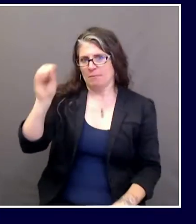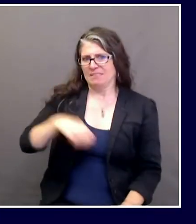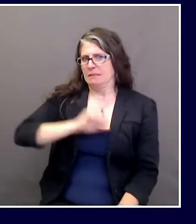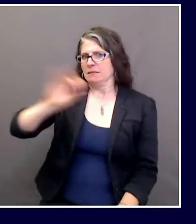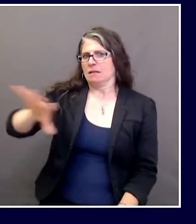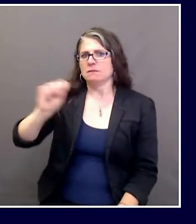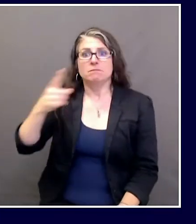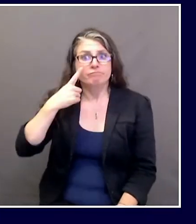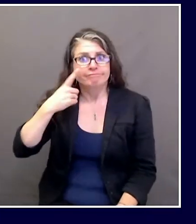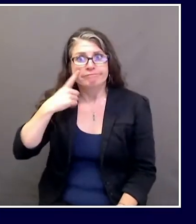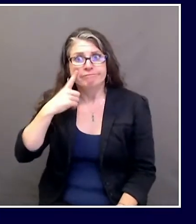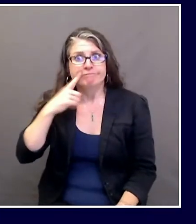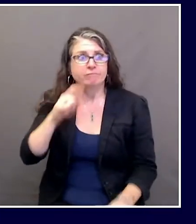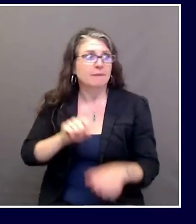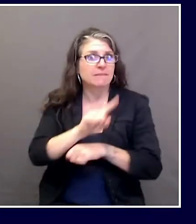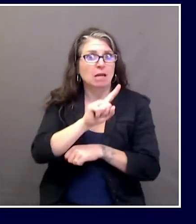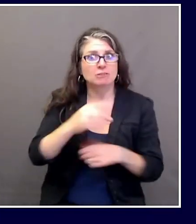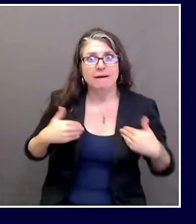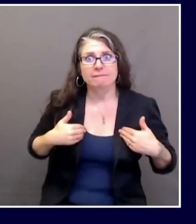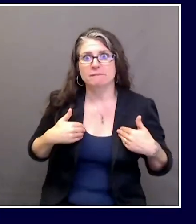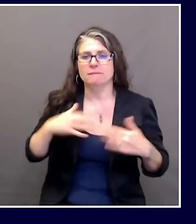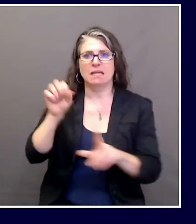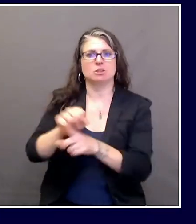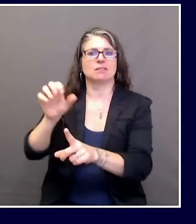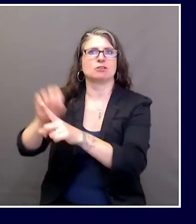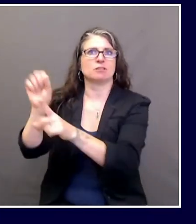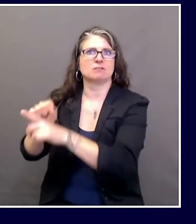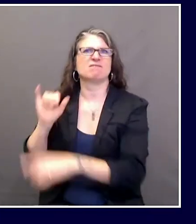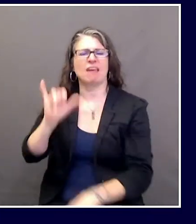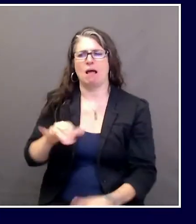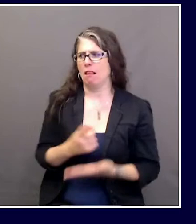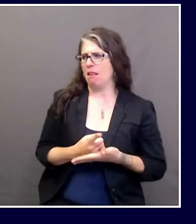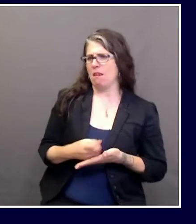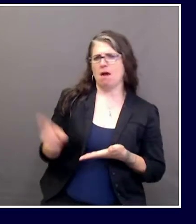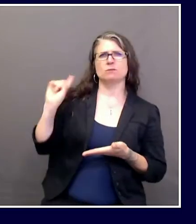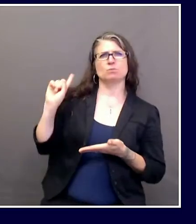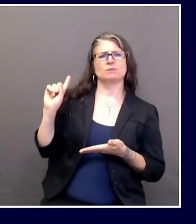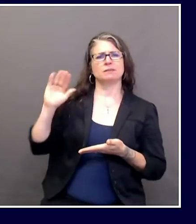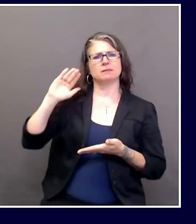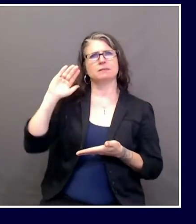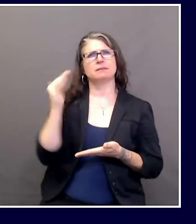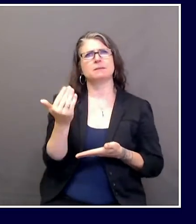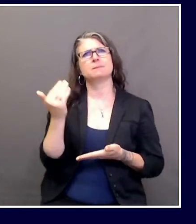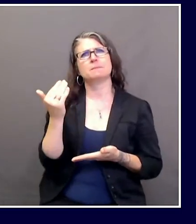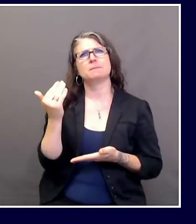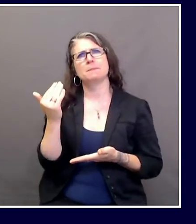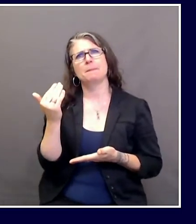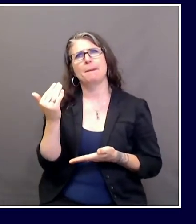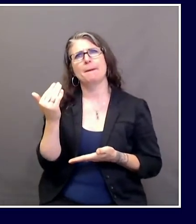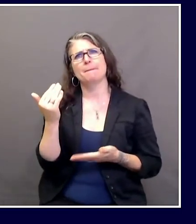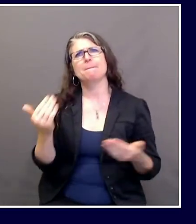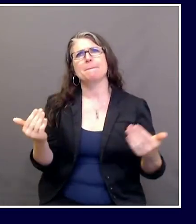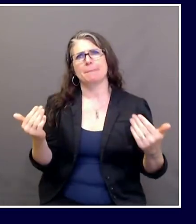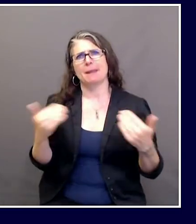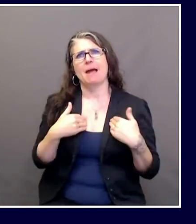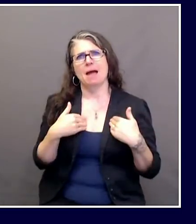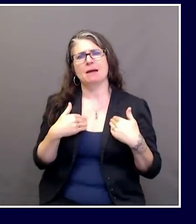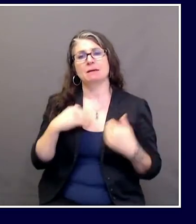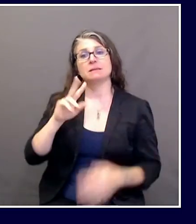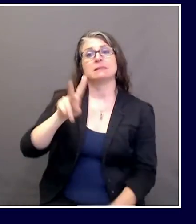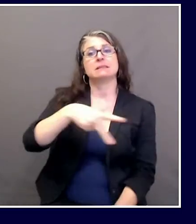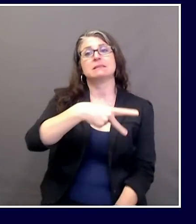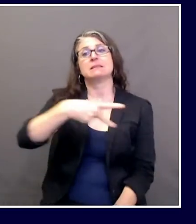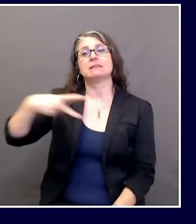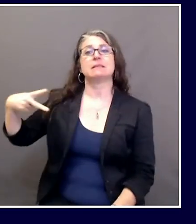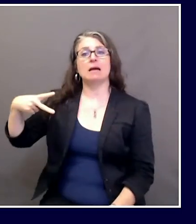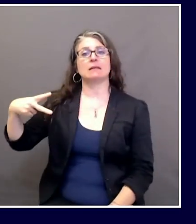of about a week ago, I think we were the second highest state in the country in terms of the percentage of positives